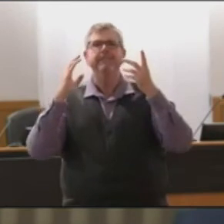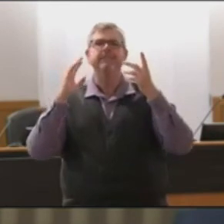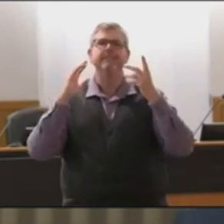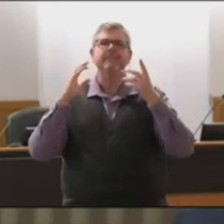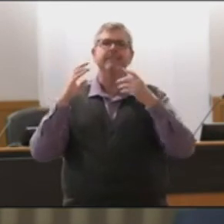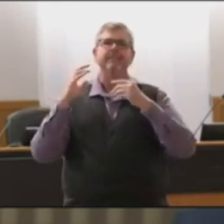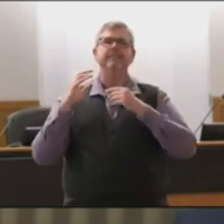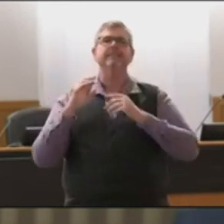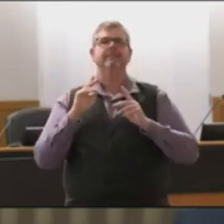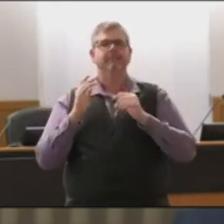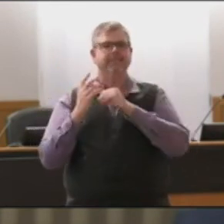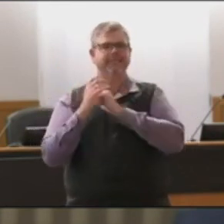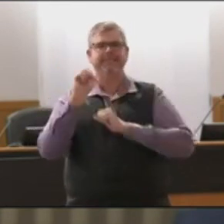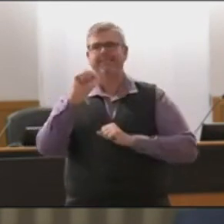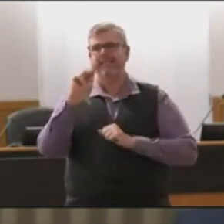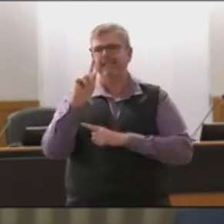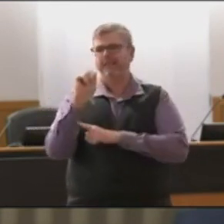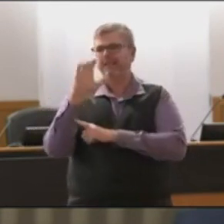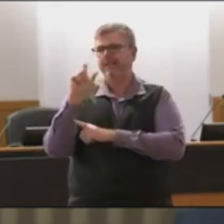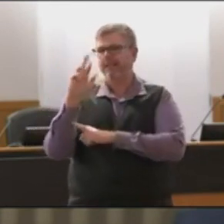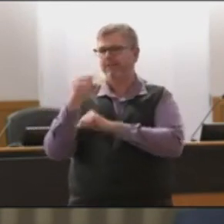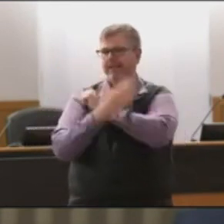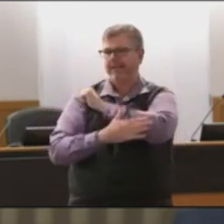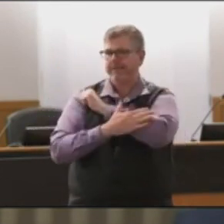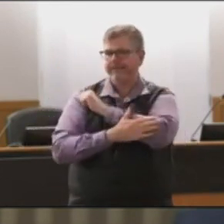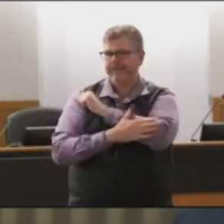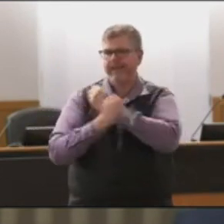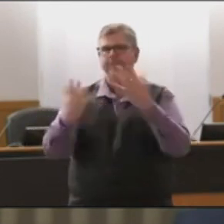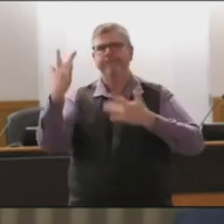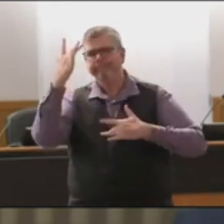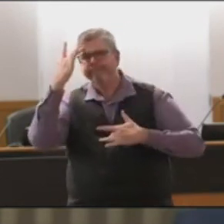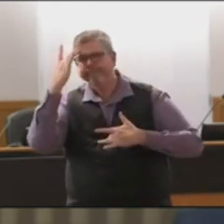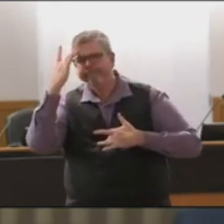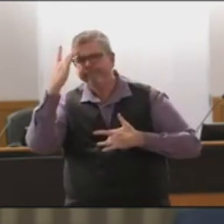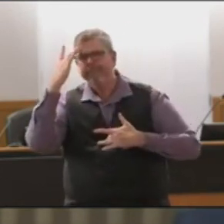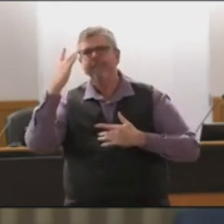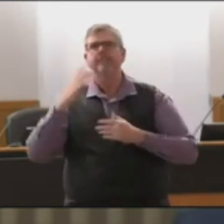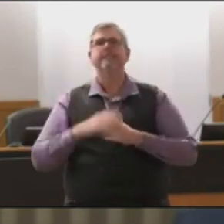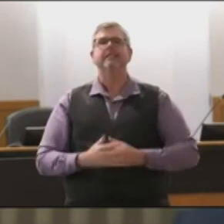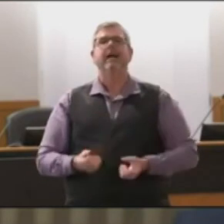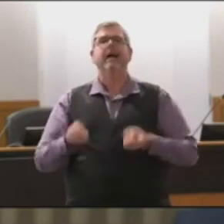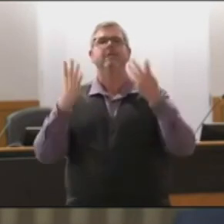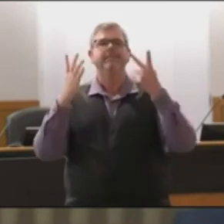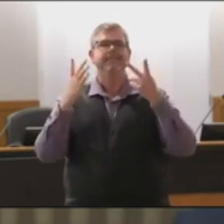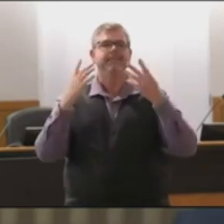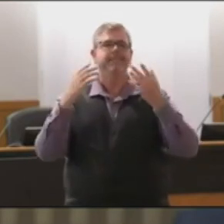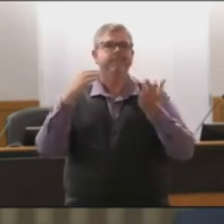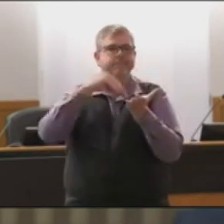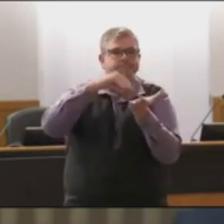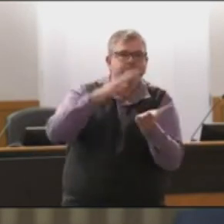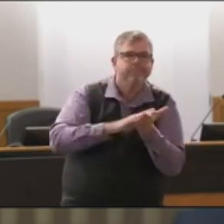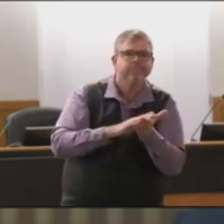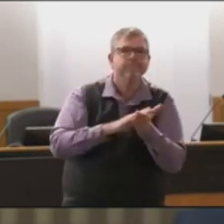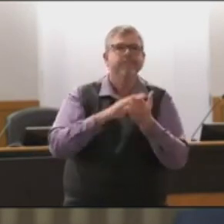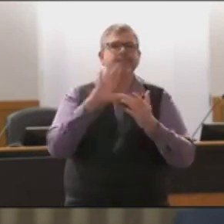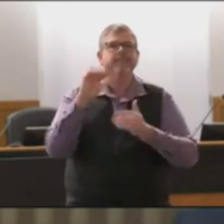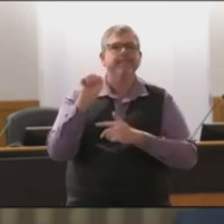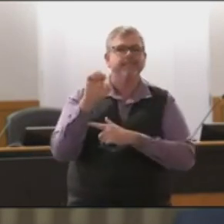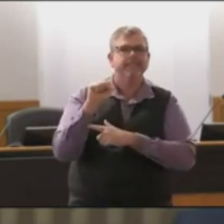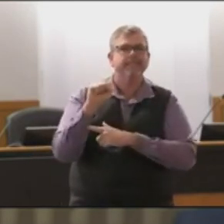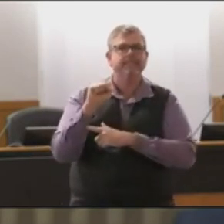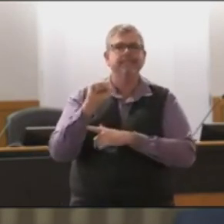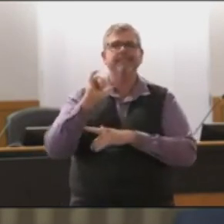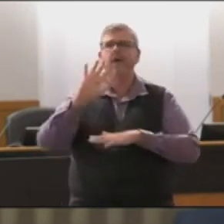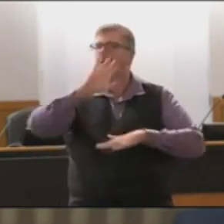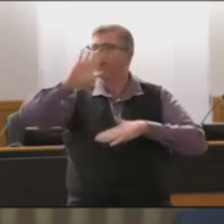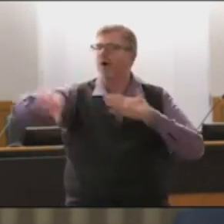capacity. The County of Santa Clara continues to actively respond and plan to coronavirus spread in our community. We want